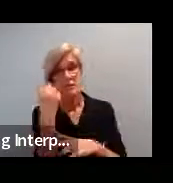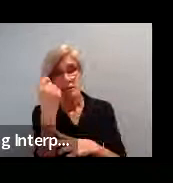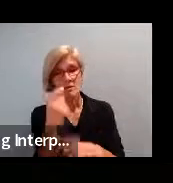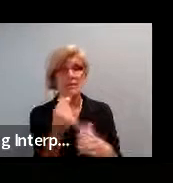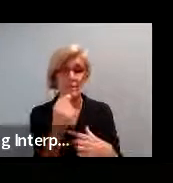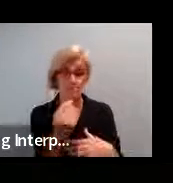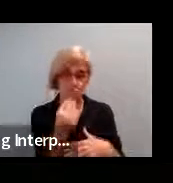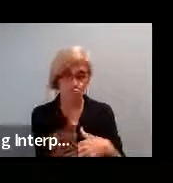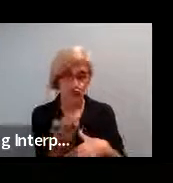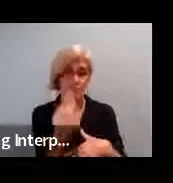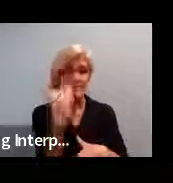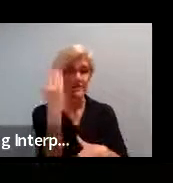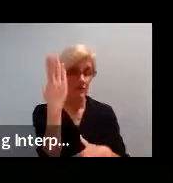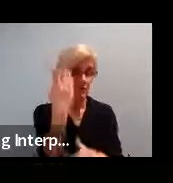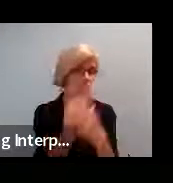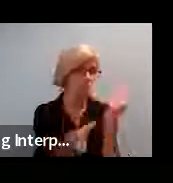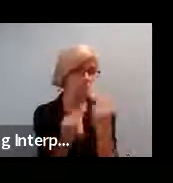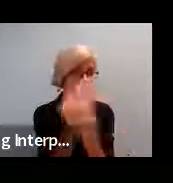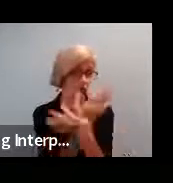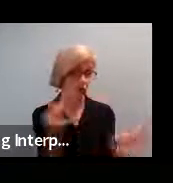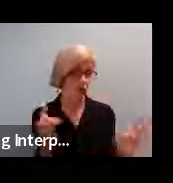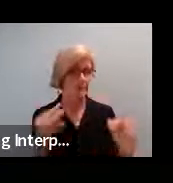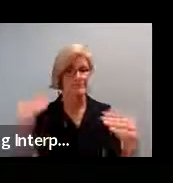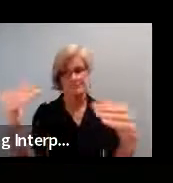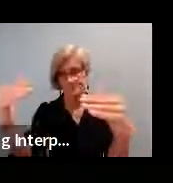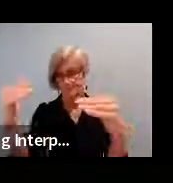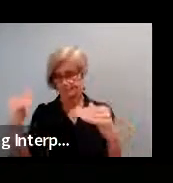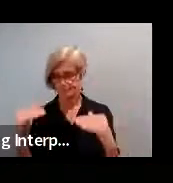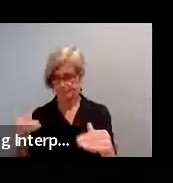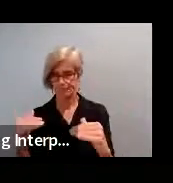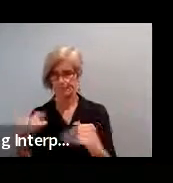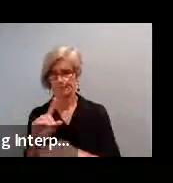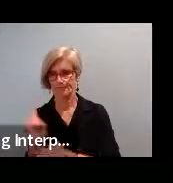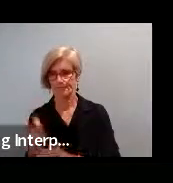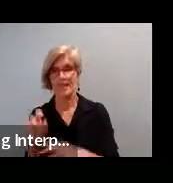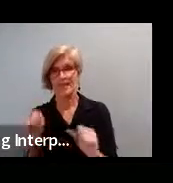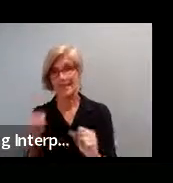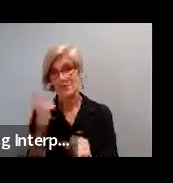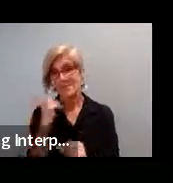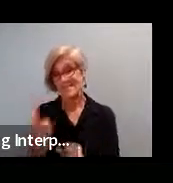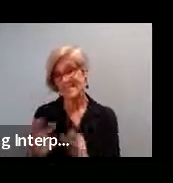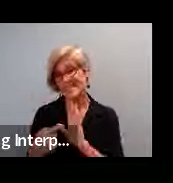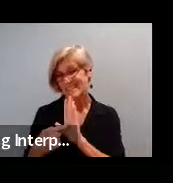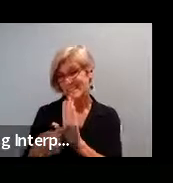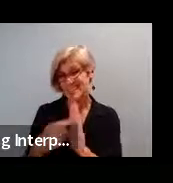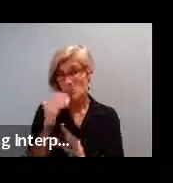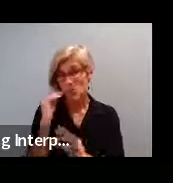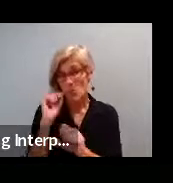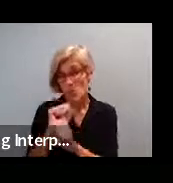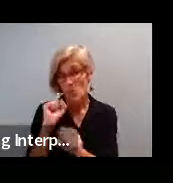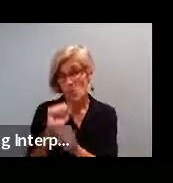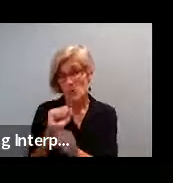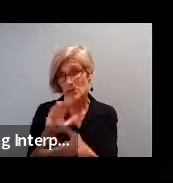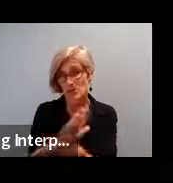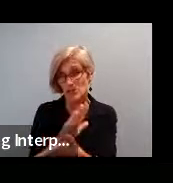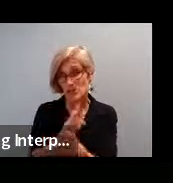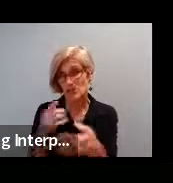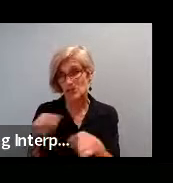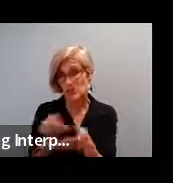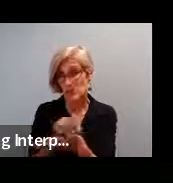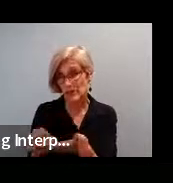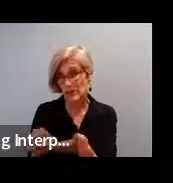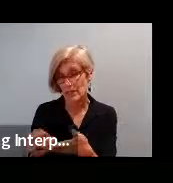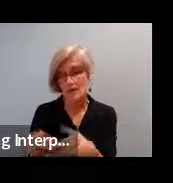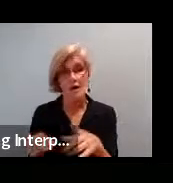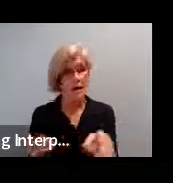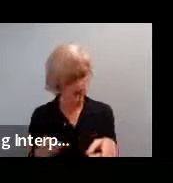question would be, are we able to see a sample homework sheet for the week? Maybe show us during the orientation. So there is a